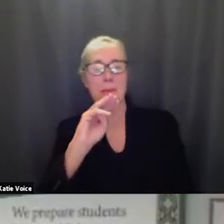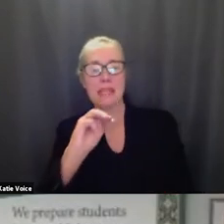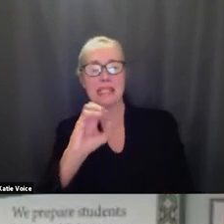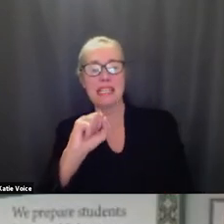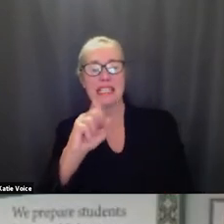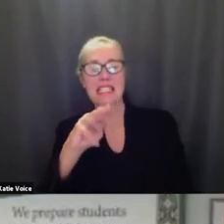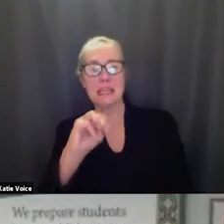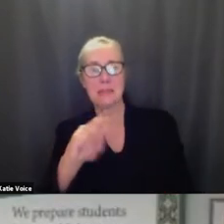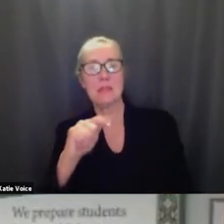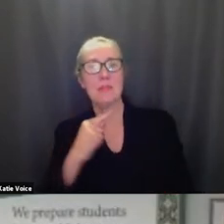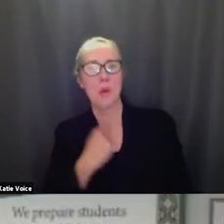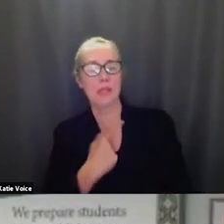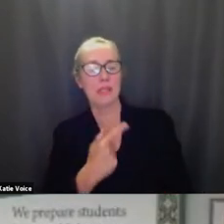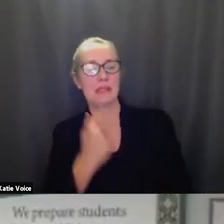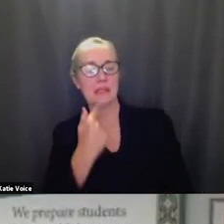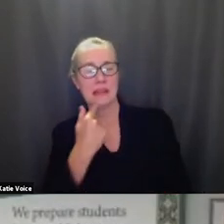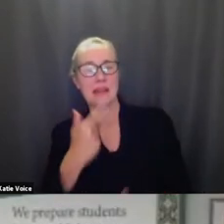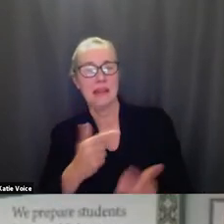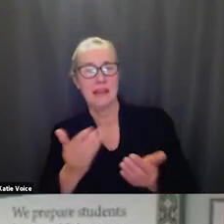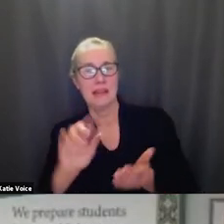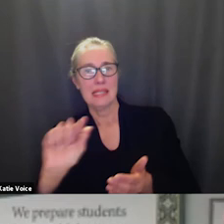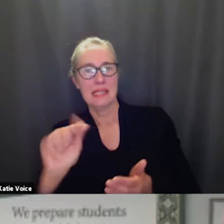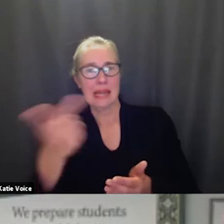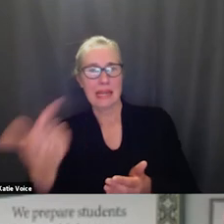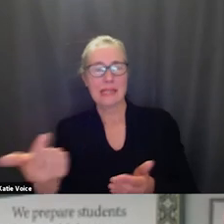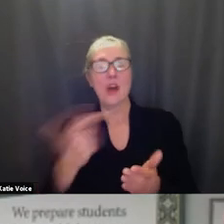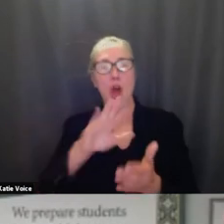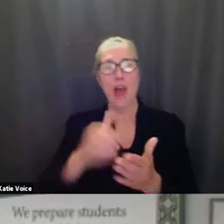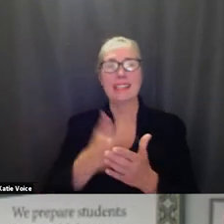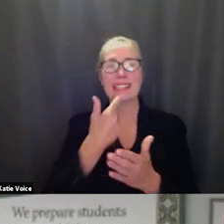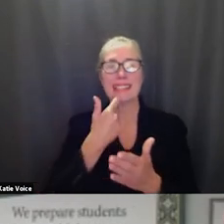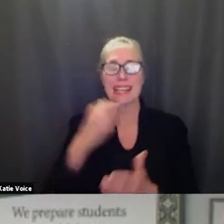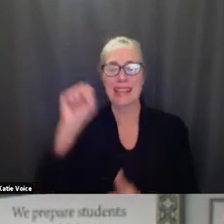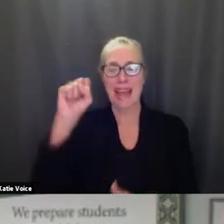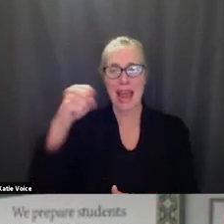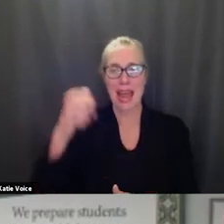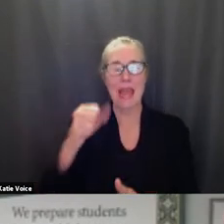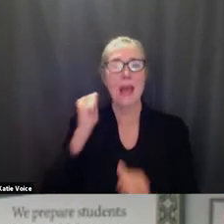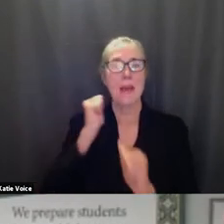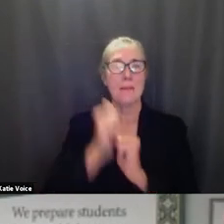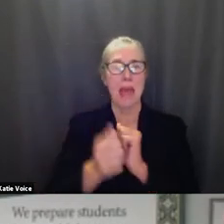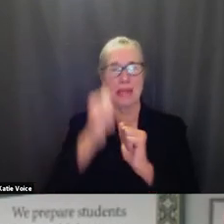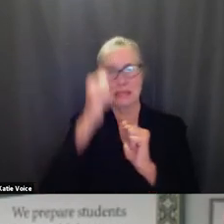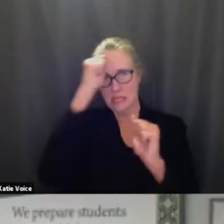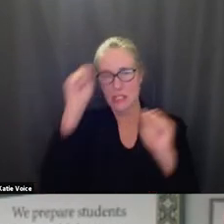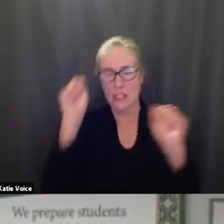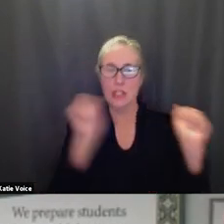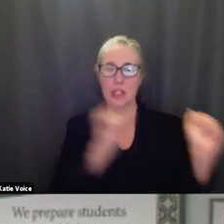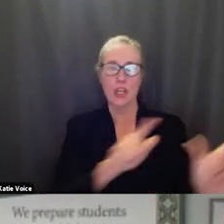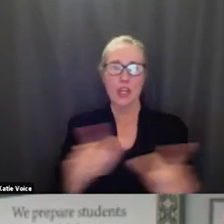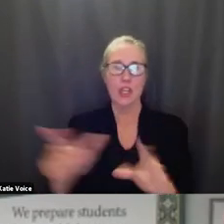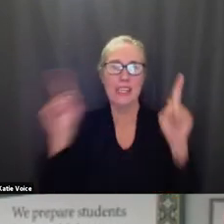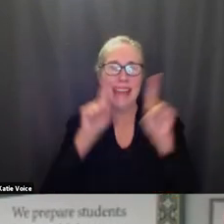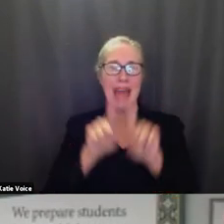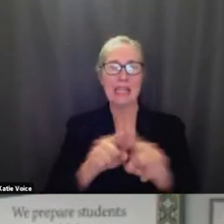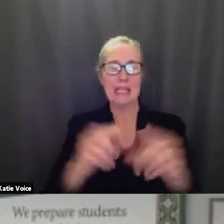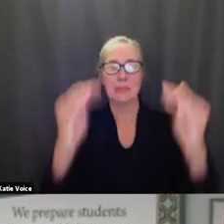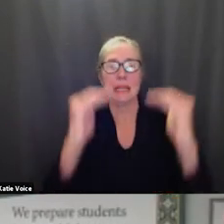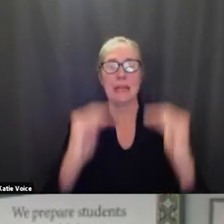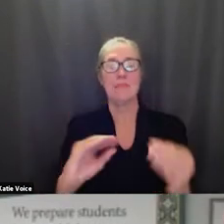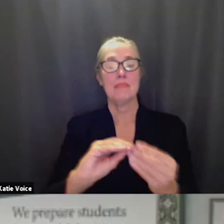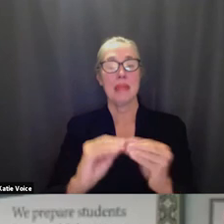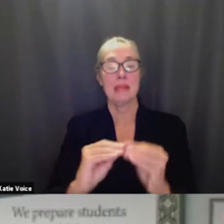signify by raising your hand and saying aye aye aye this motion passes unanimously on to number